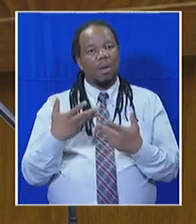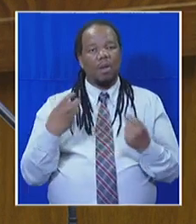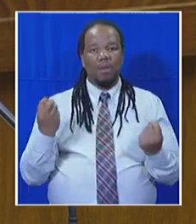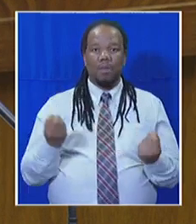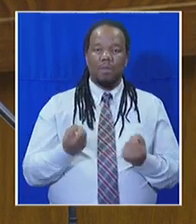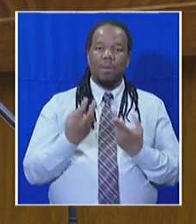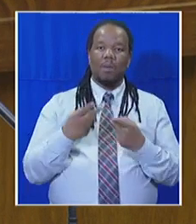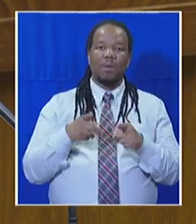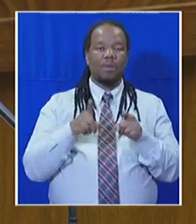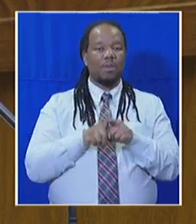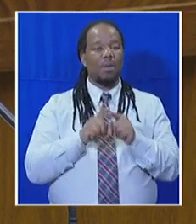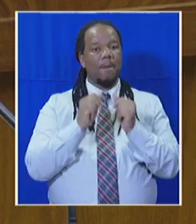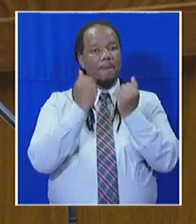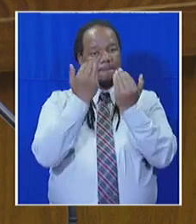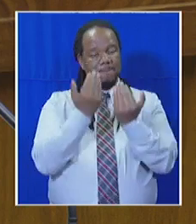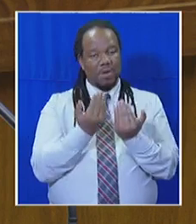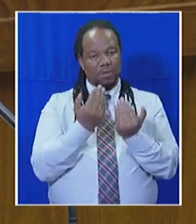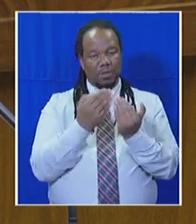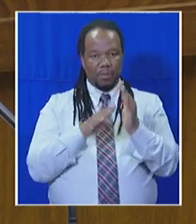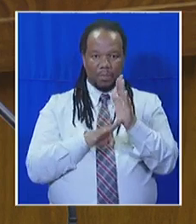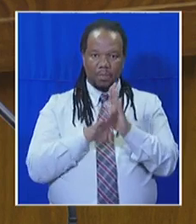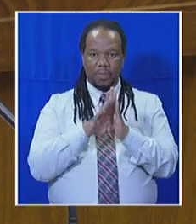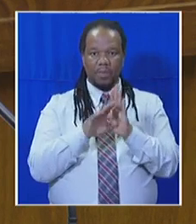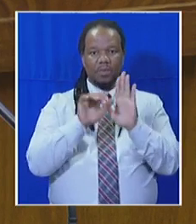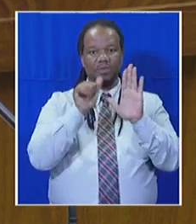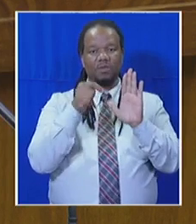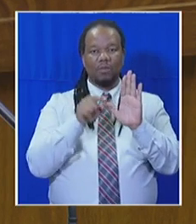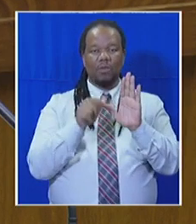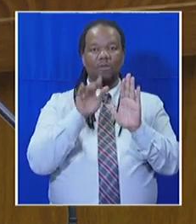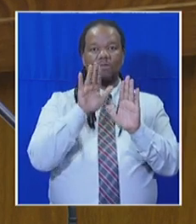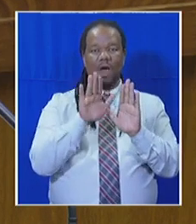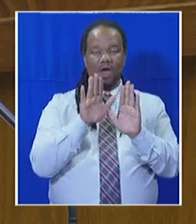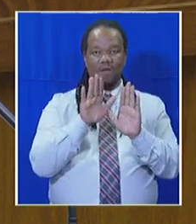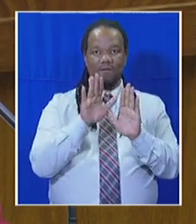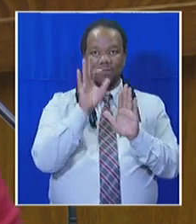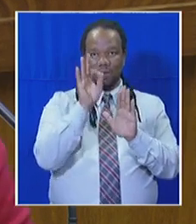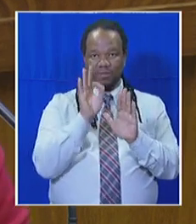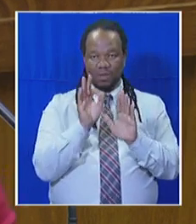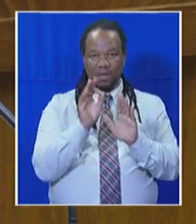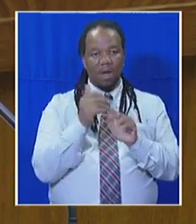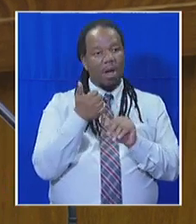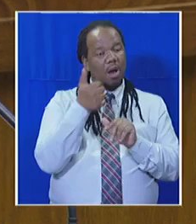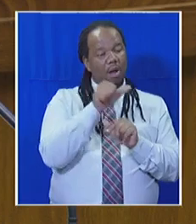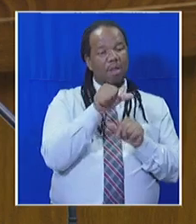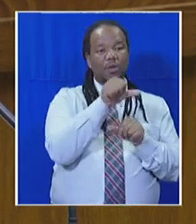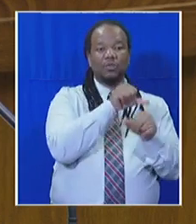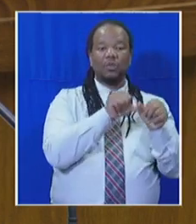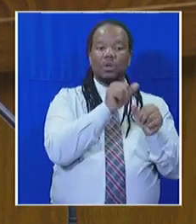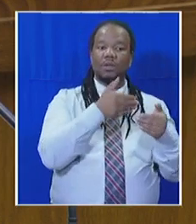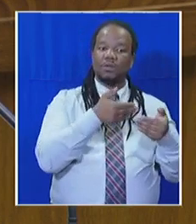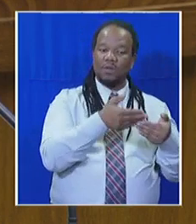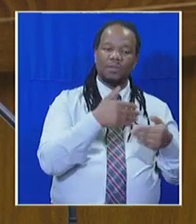the entire budget is growing at an average of 6.5% and all other social services expenditure,